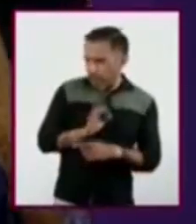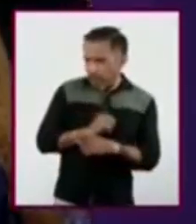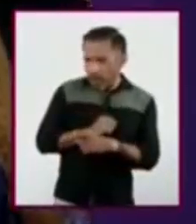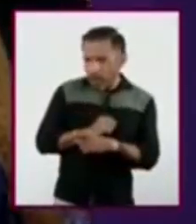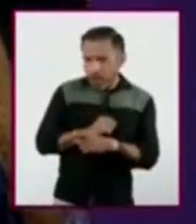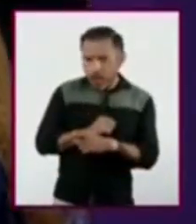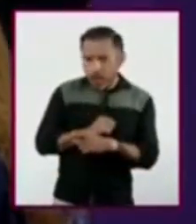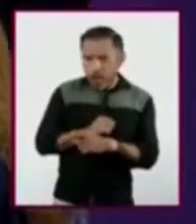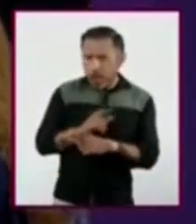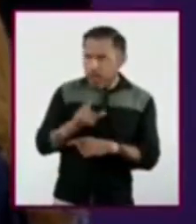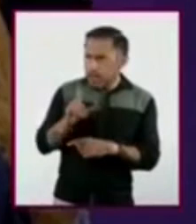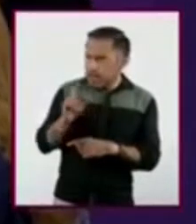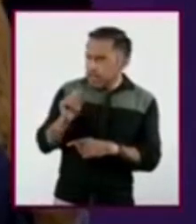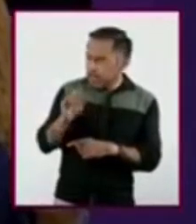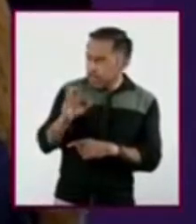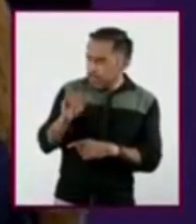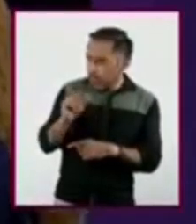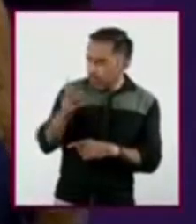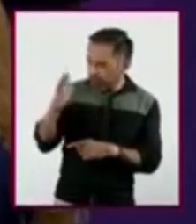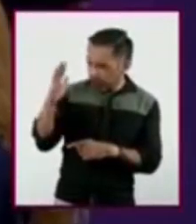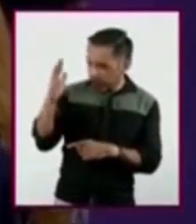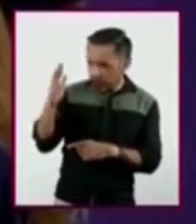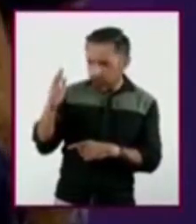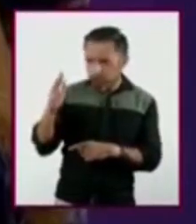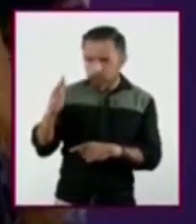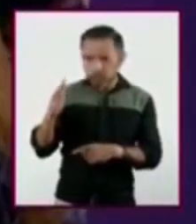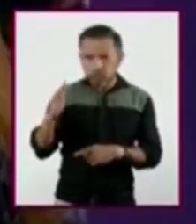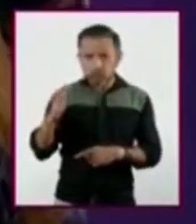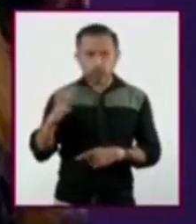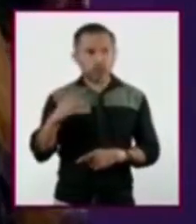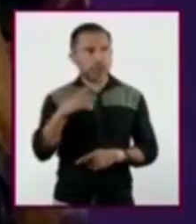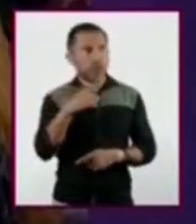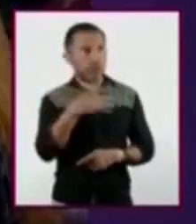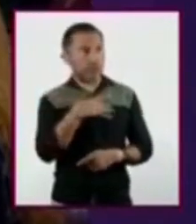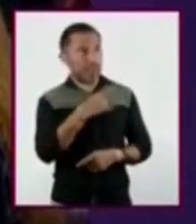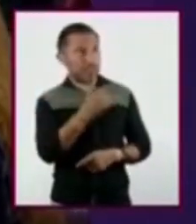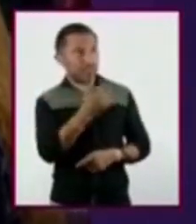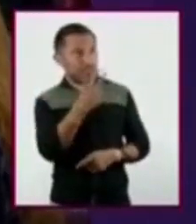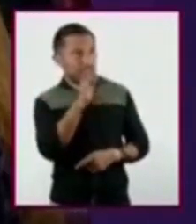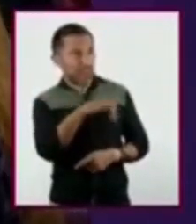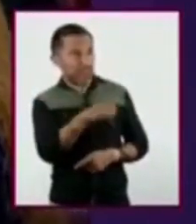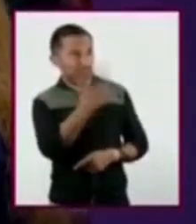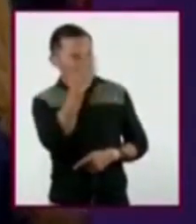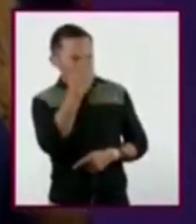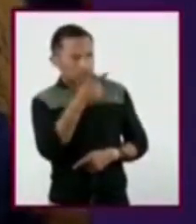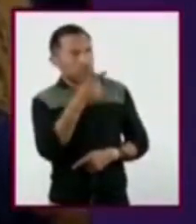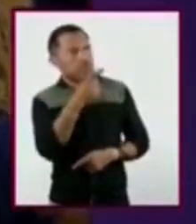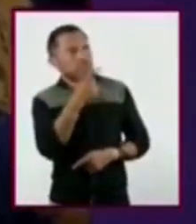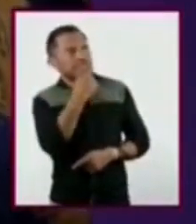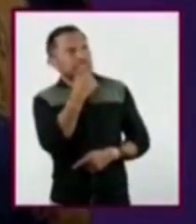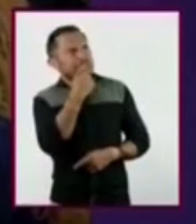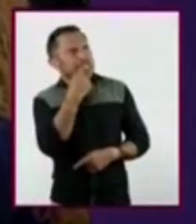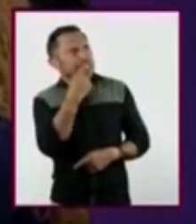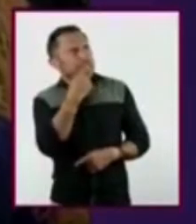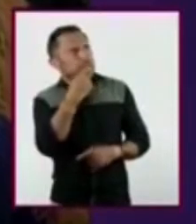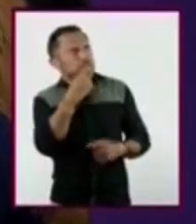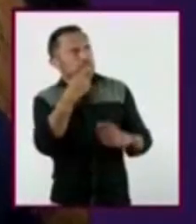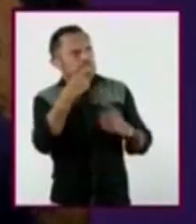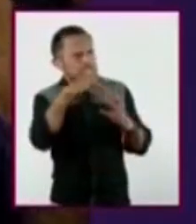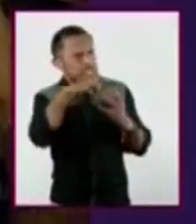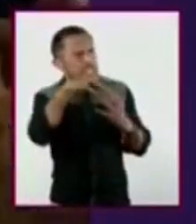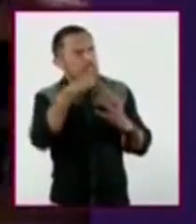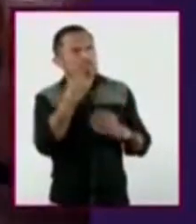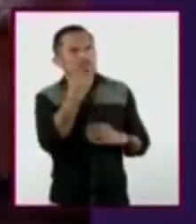Oh! Leticia! How do you like my teeth, Robbie? Well, they're big and ugly, and your mouth is